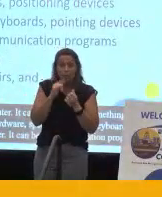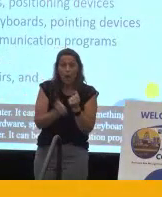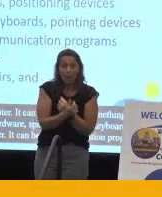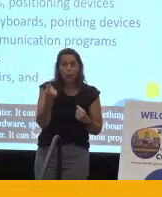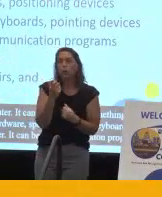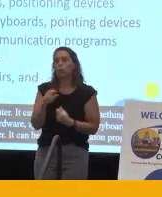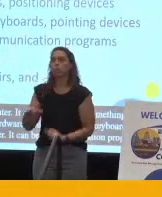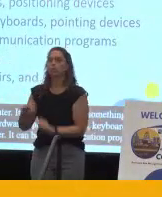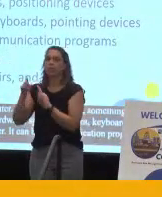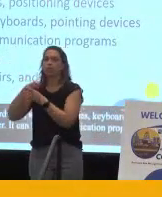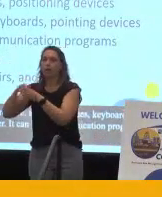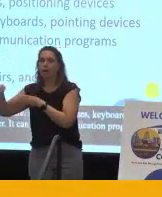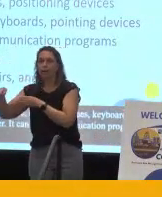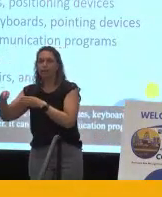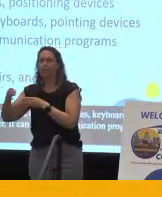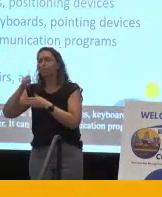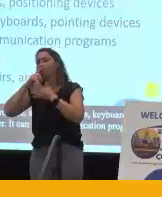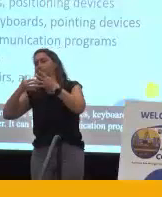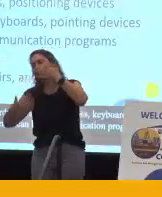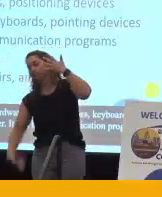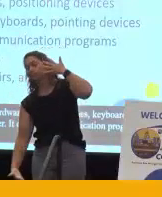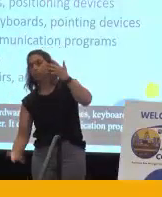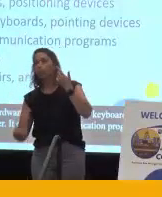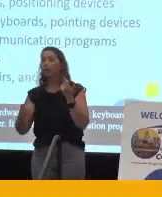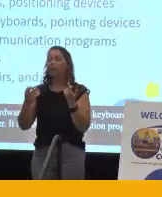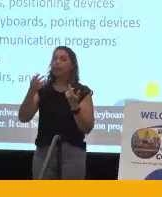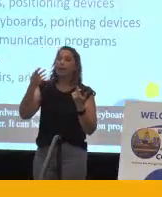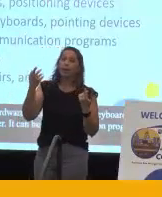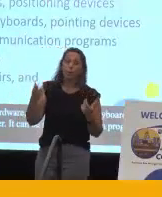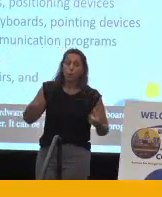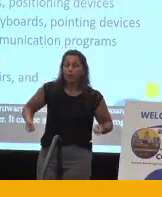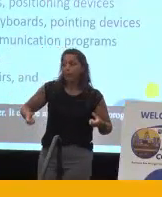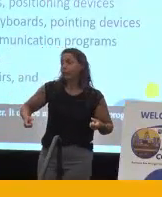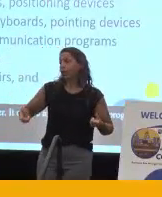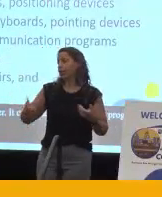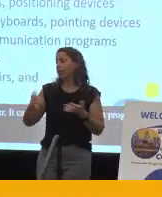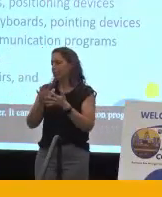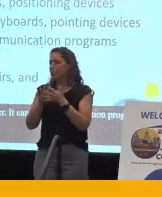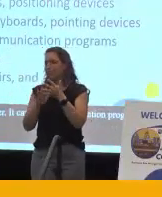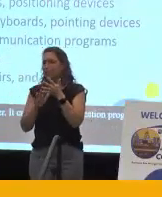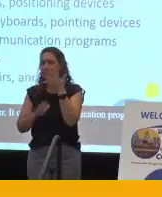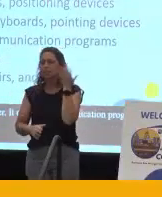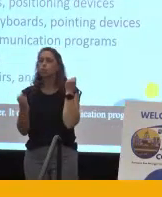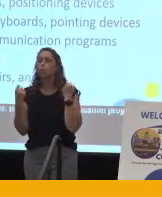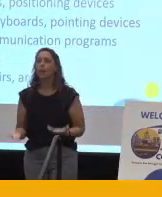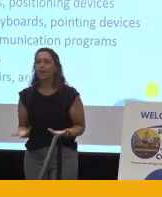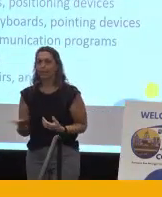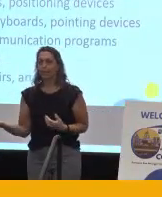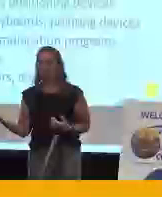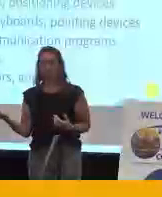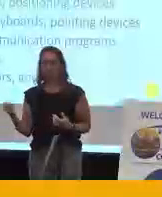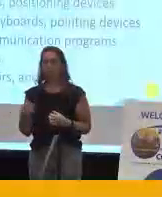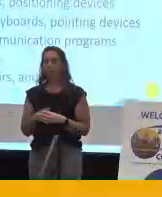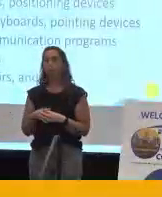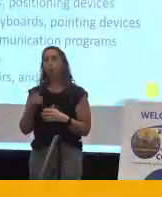material, and so much more. Electronic devices, wheelchairs, more and more and more. So much of what we